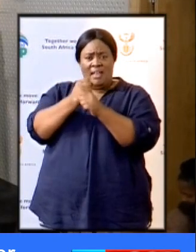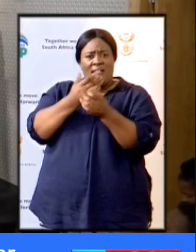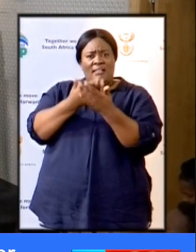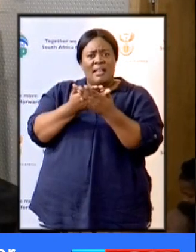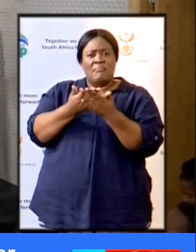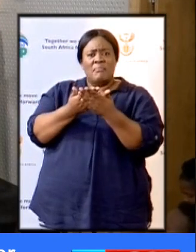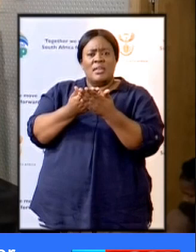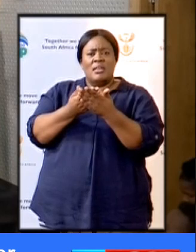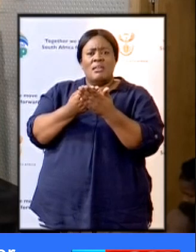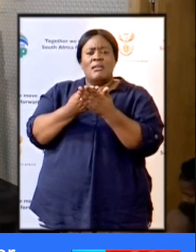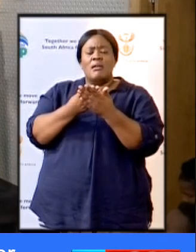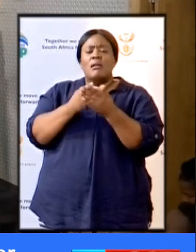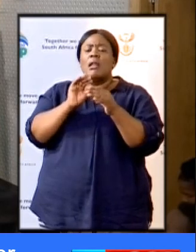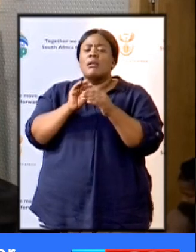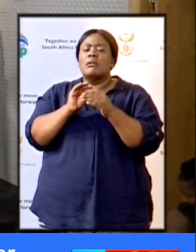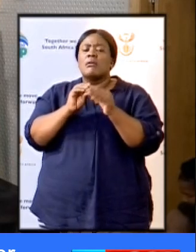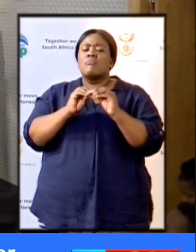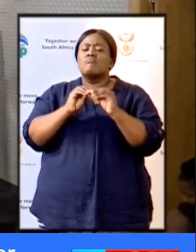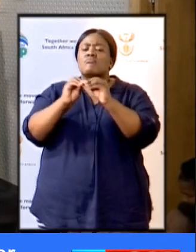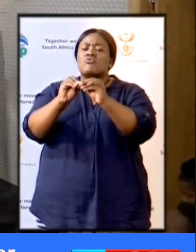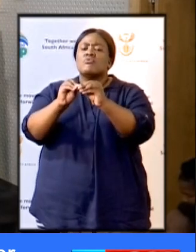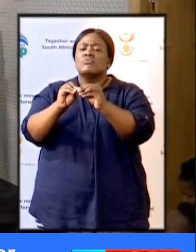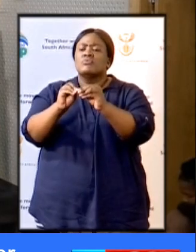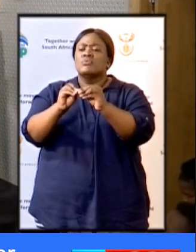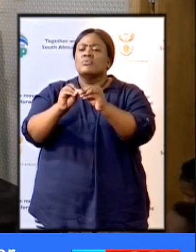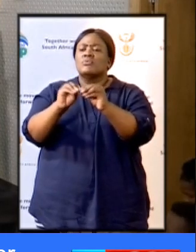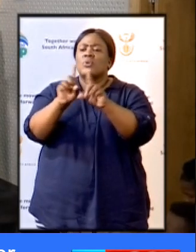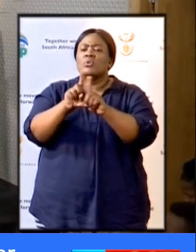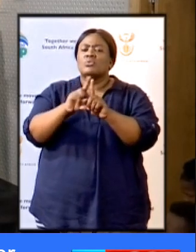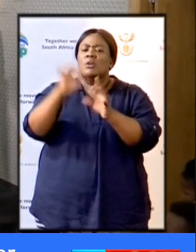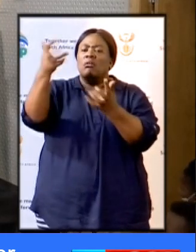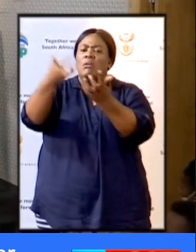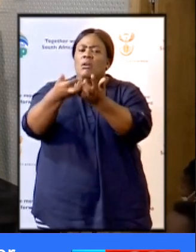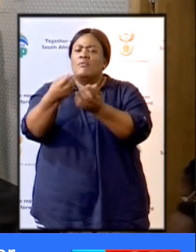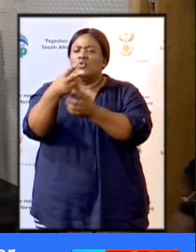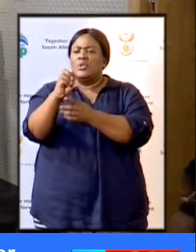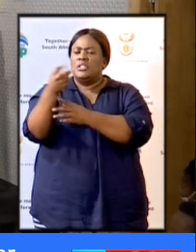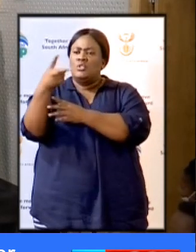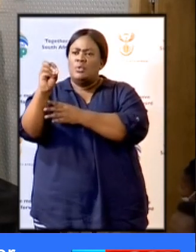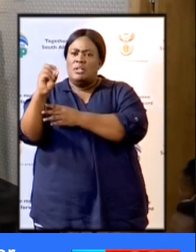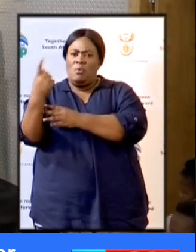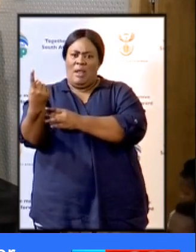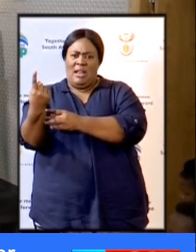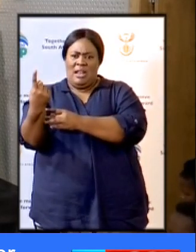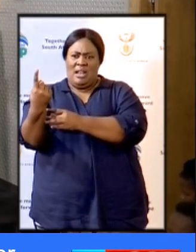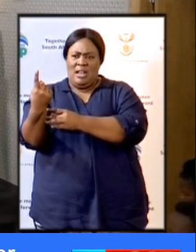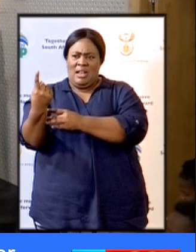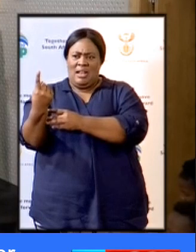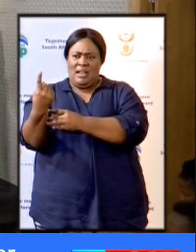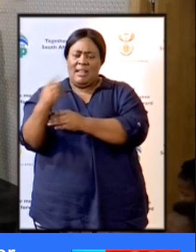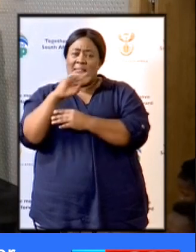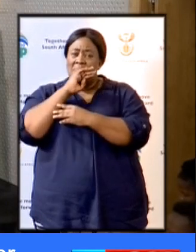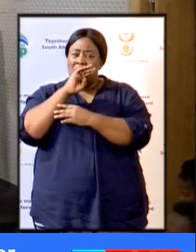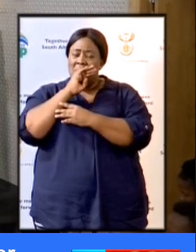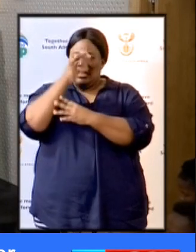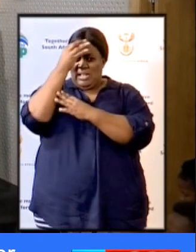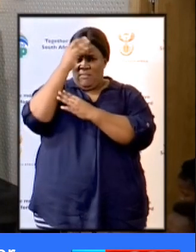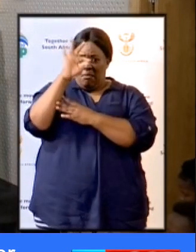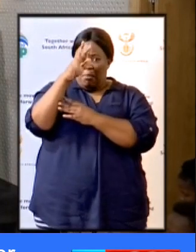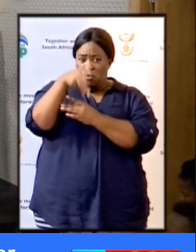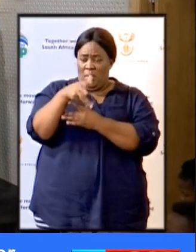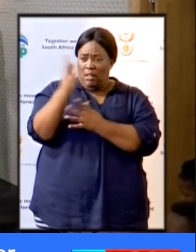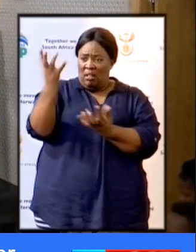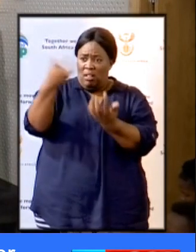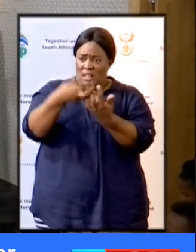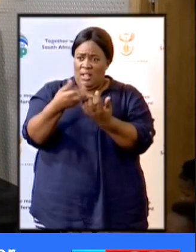into 2021, does that mean we can expect that the government will try to rush in 2021 academic year, or